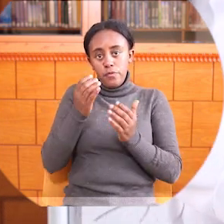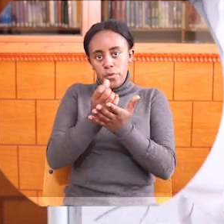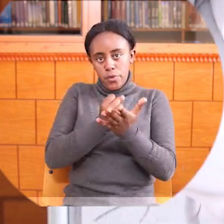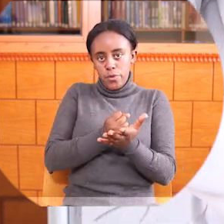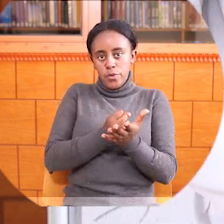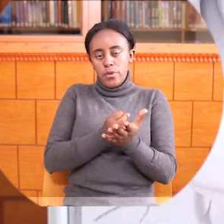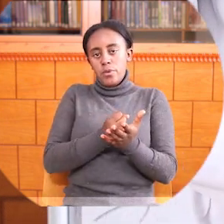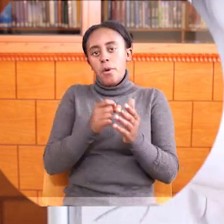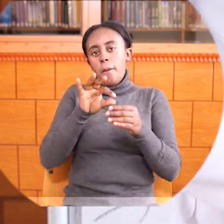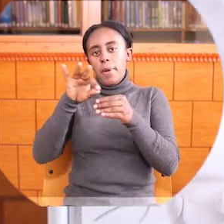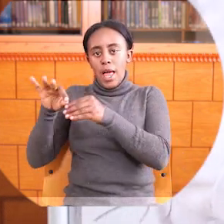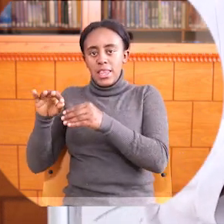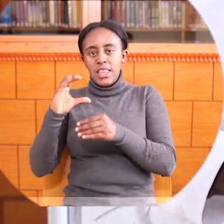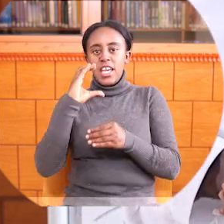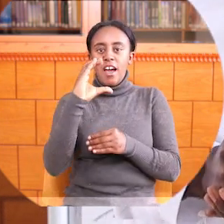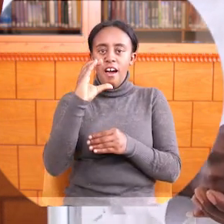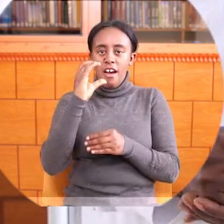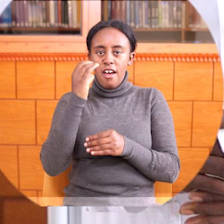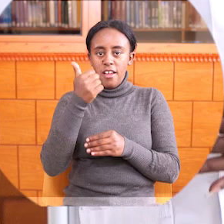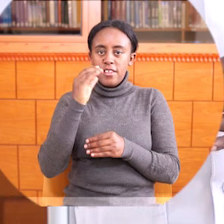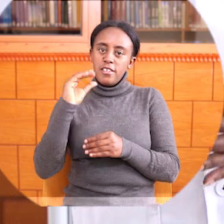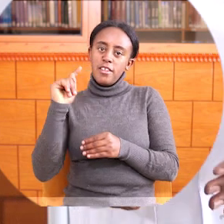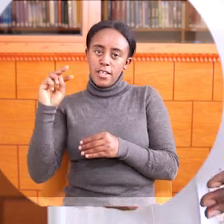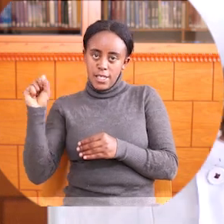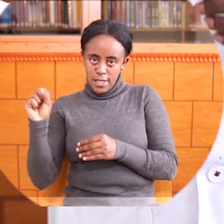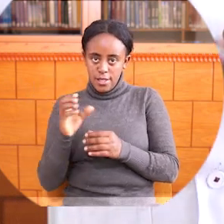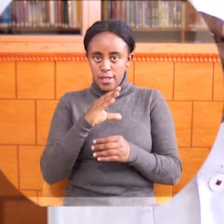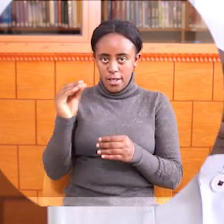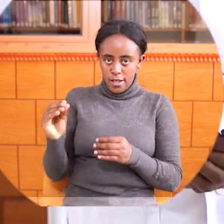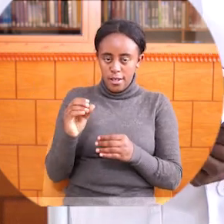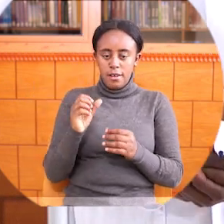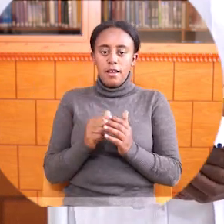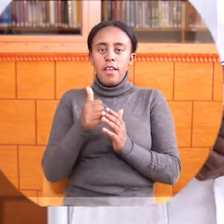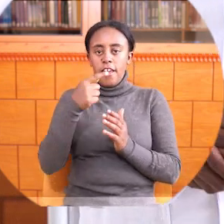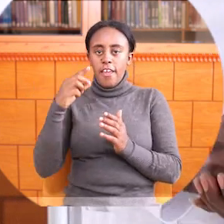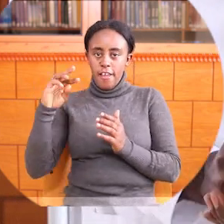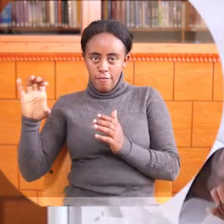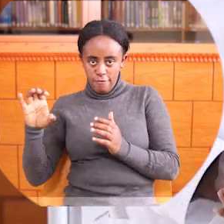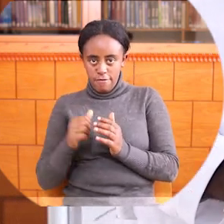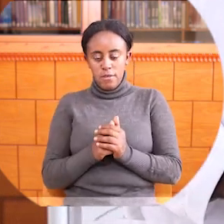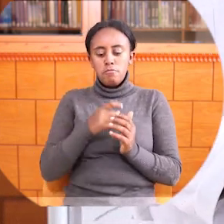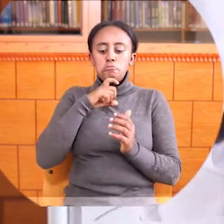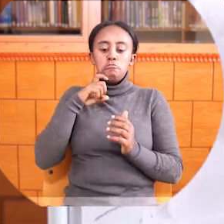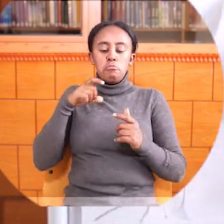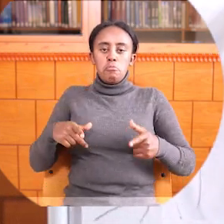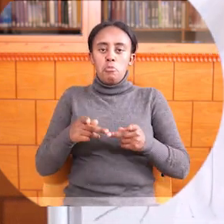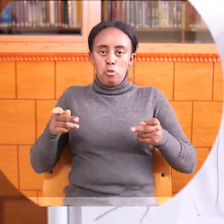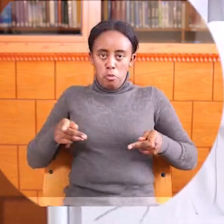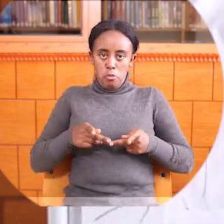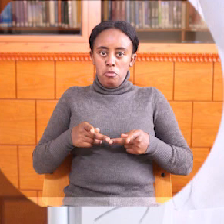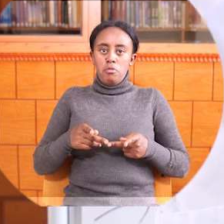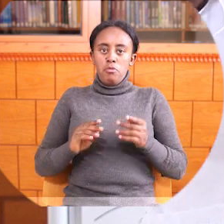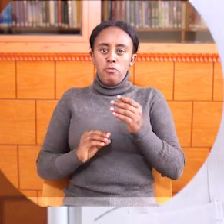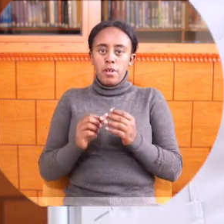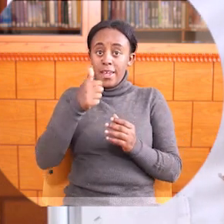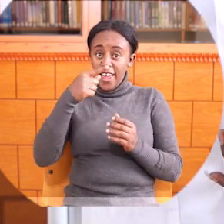like cactus and a give, they are grow in dry place. By the way,